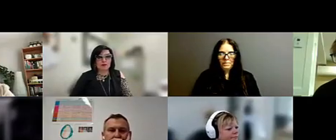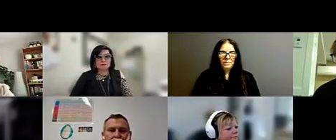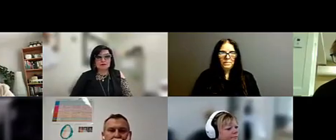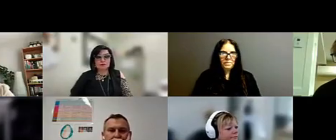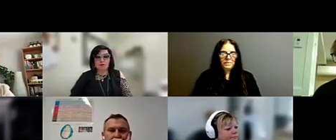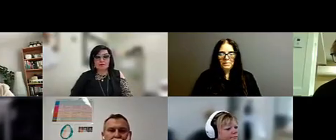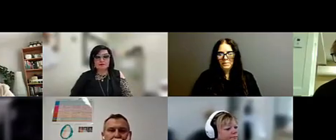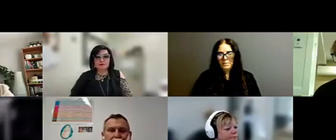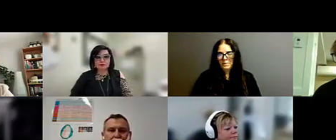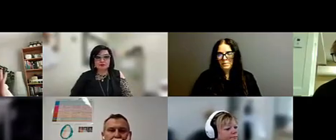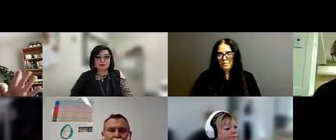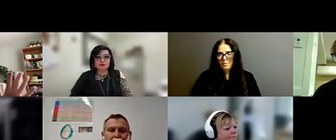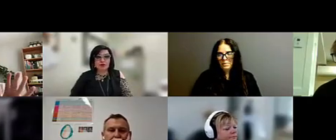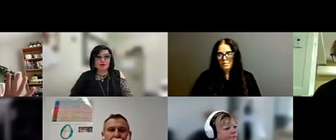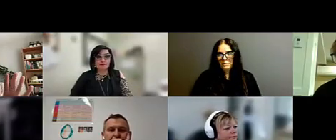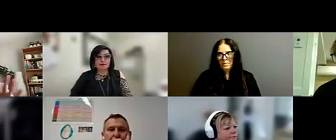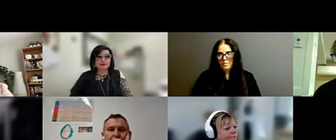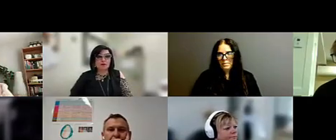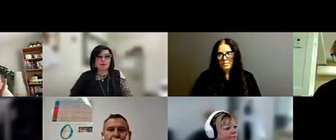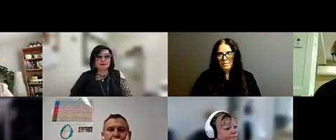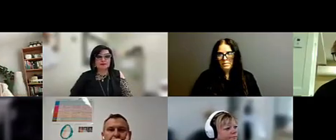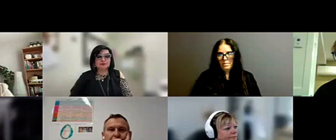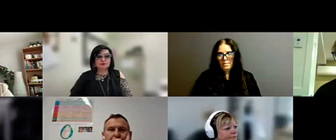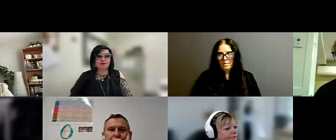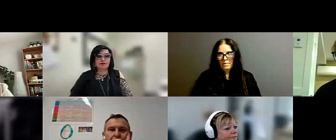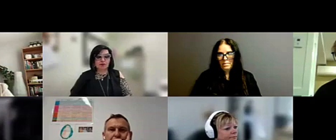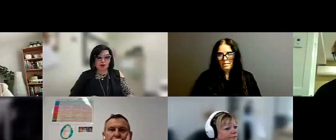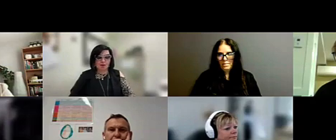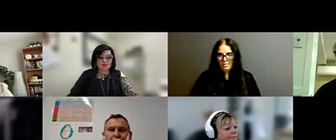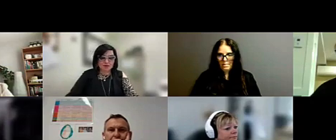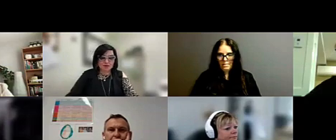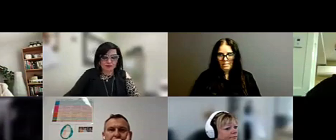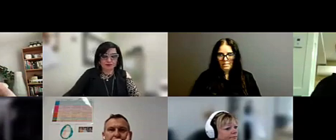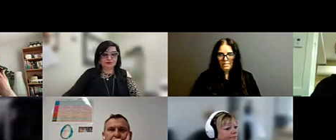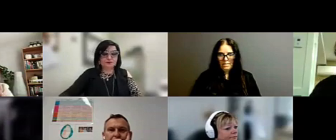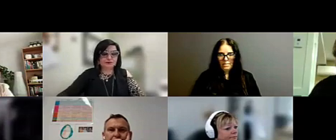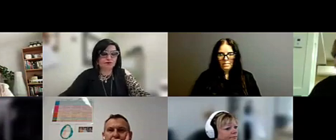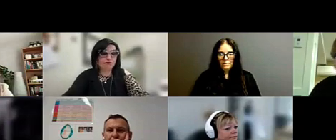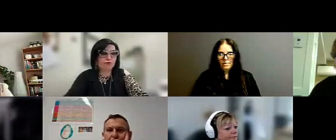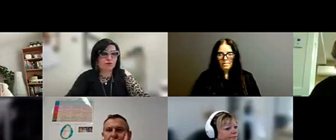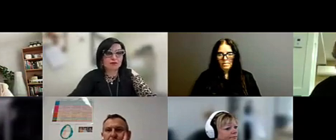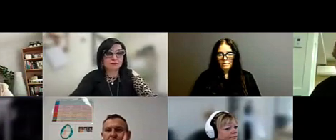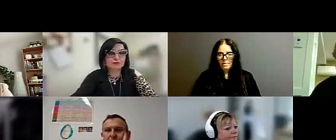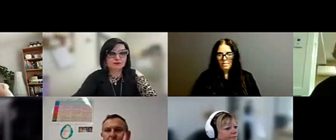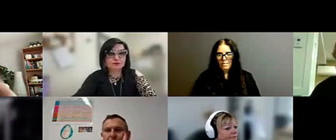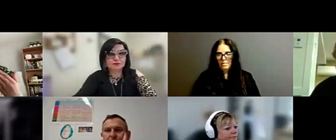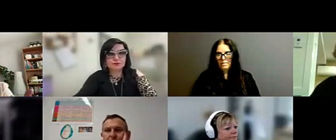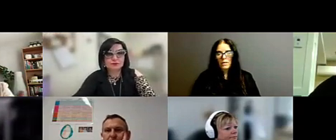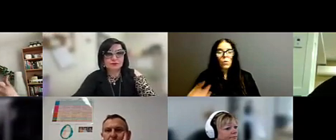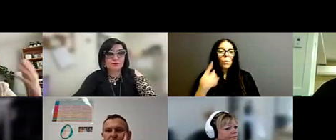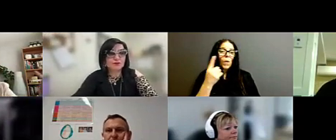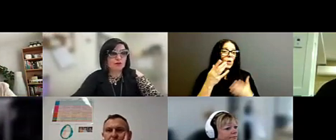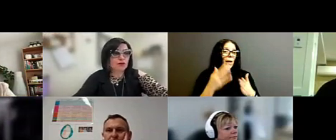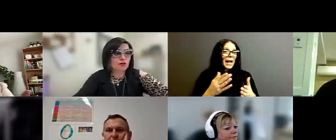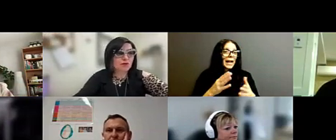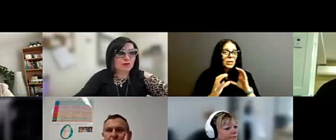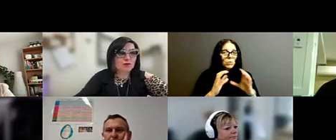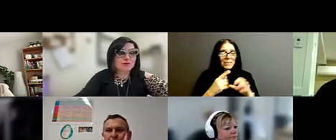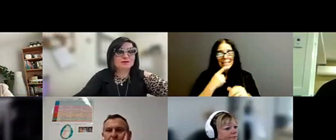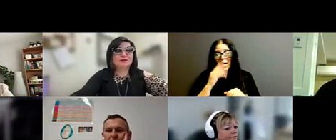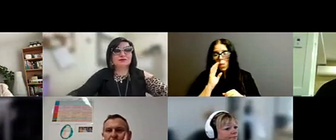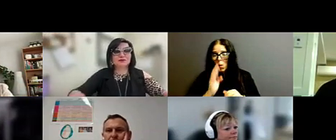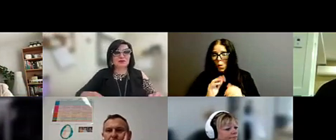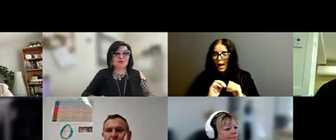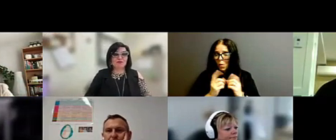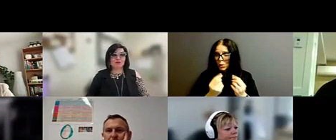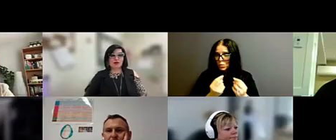today. And of course, the chat is our number one way to communicate, say hello where you are, what you're doing, how you want to